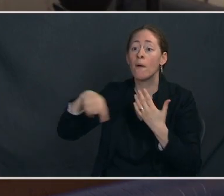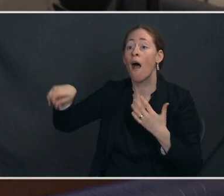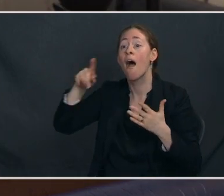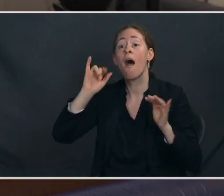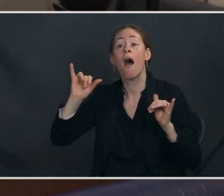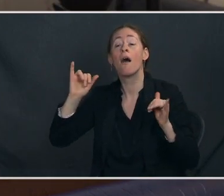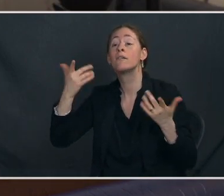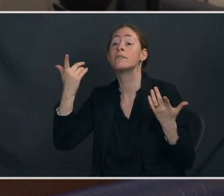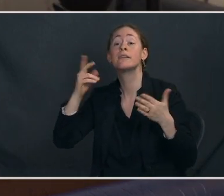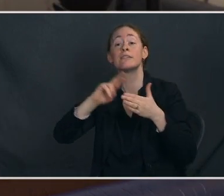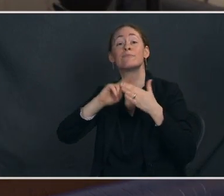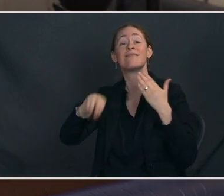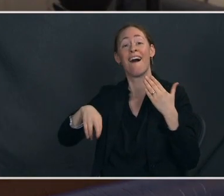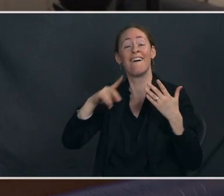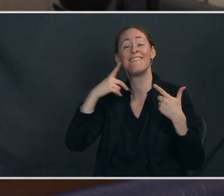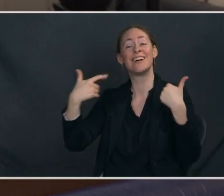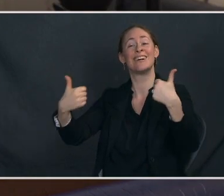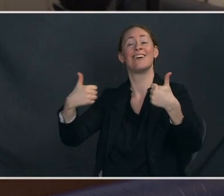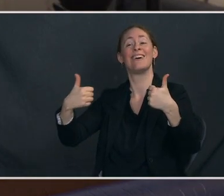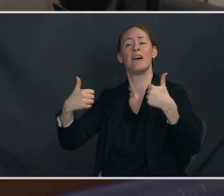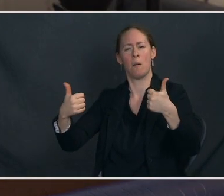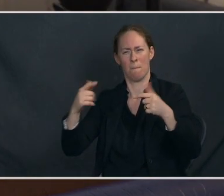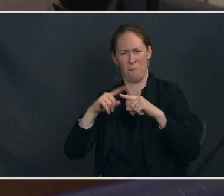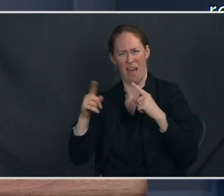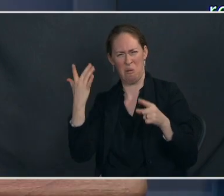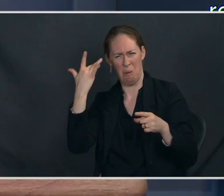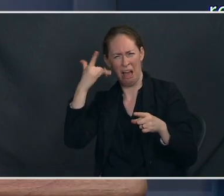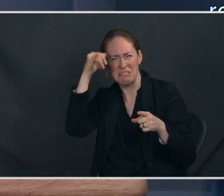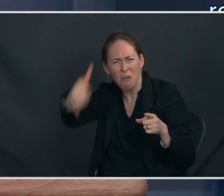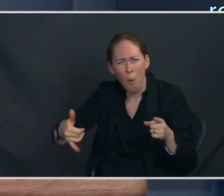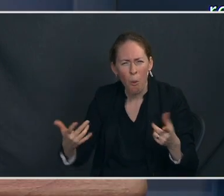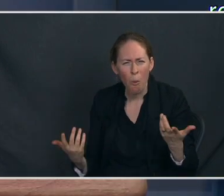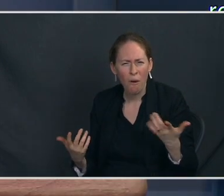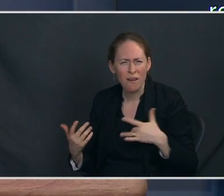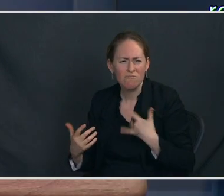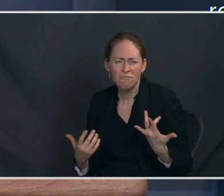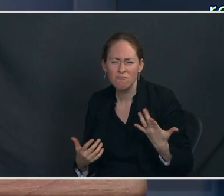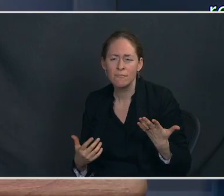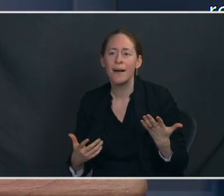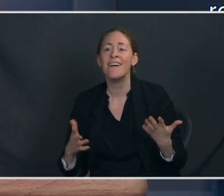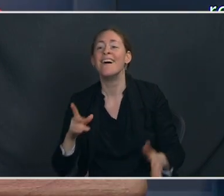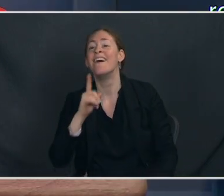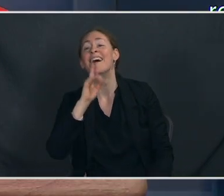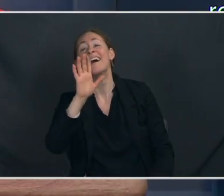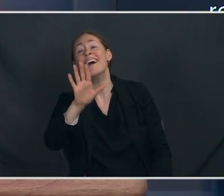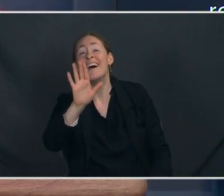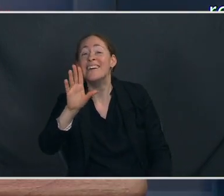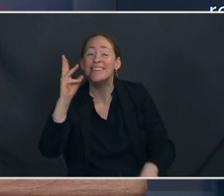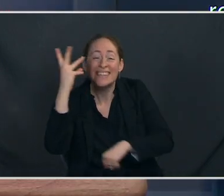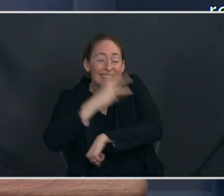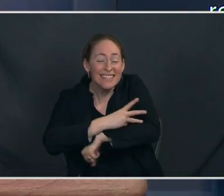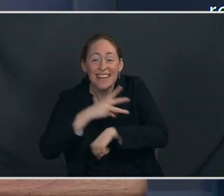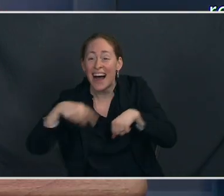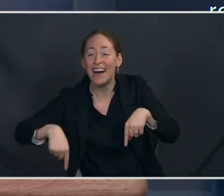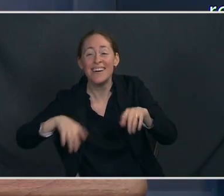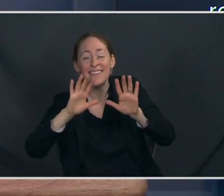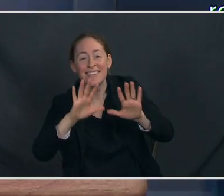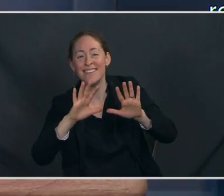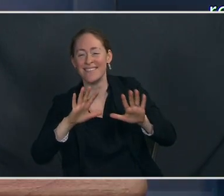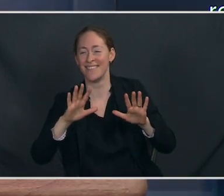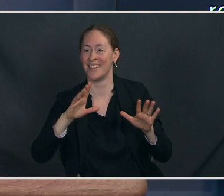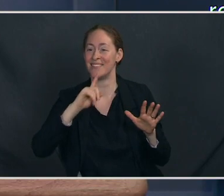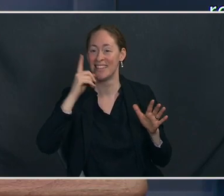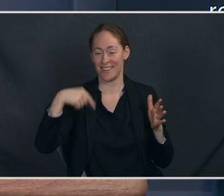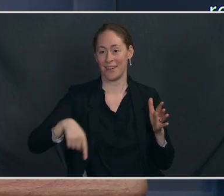exceptional. So why is it taking so long? I'm not sure. Six days in. Well, 6 days in, the president is also giving